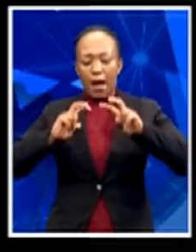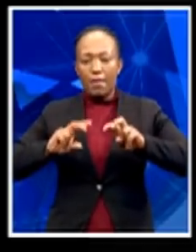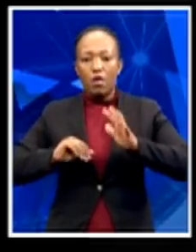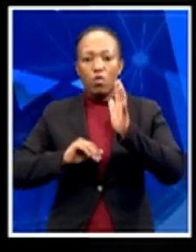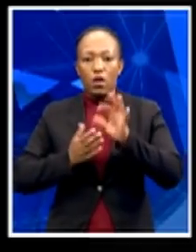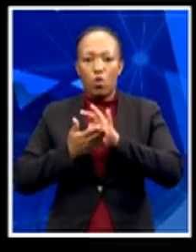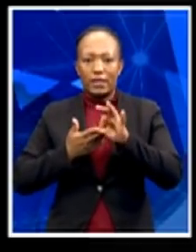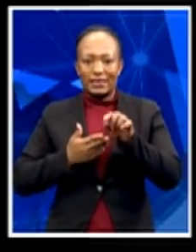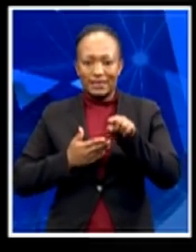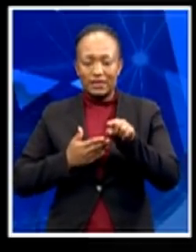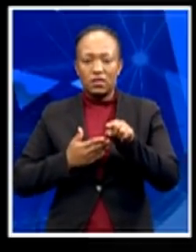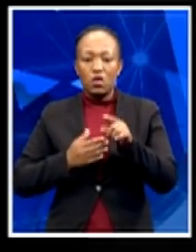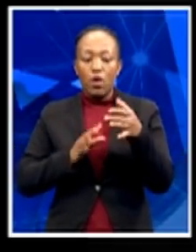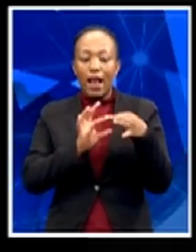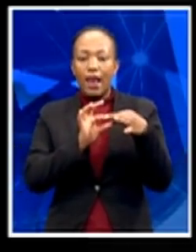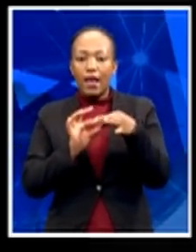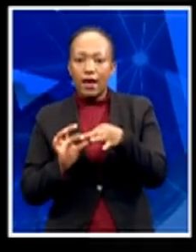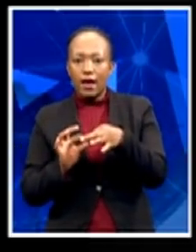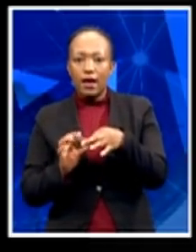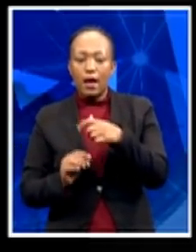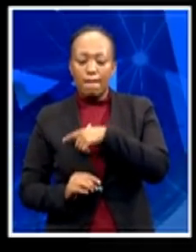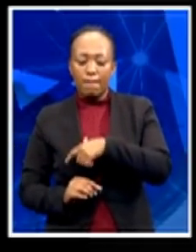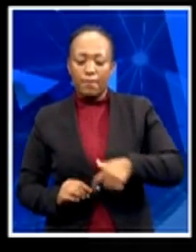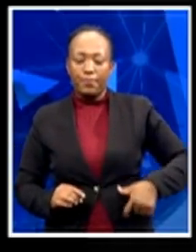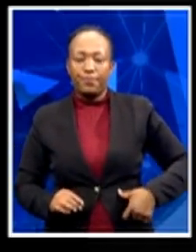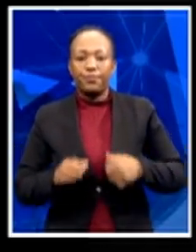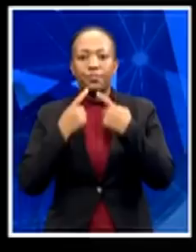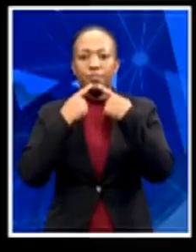presidential proclamation regarding COVID-19 allegations